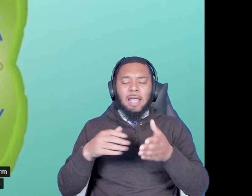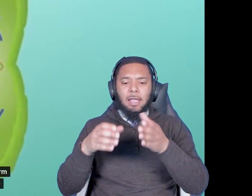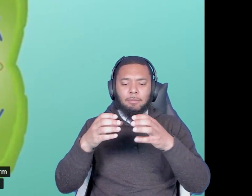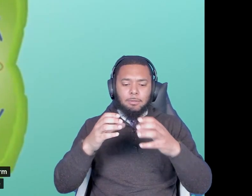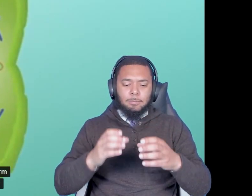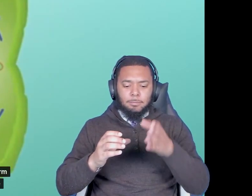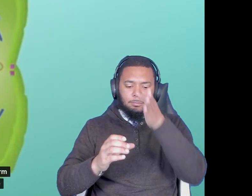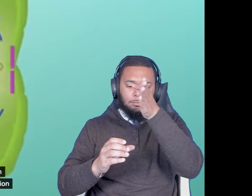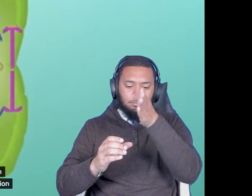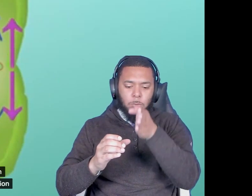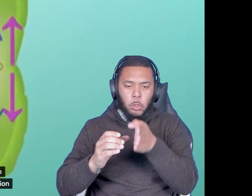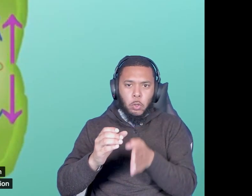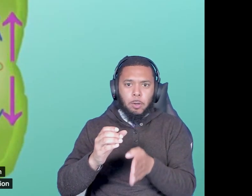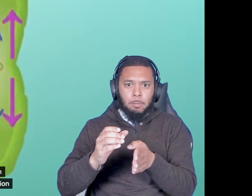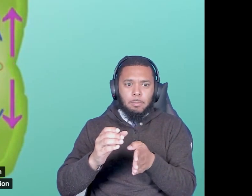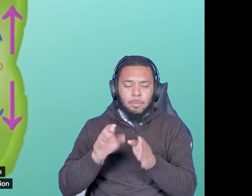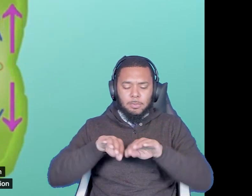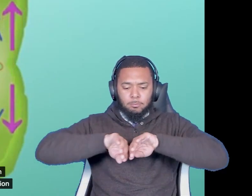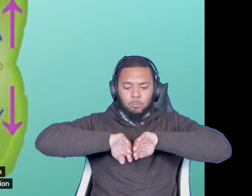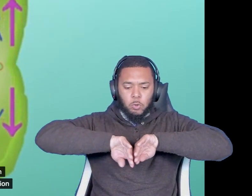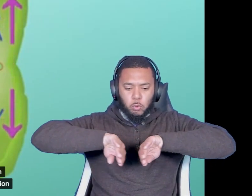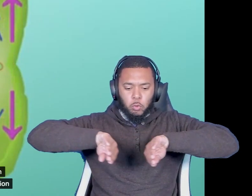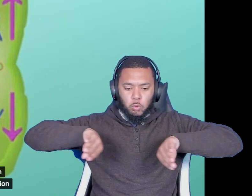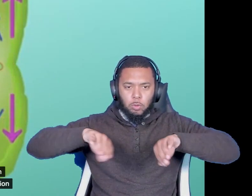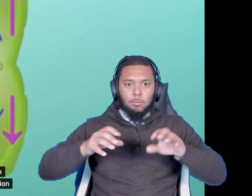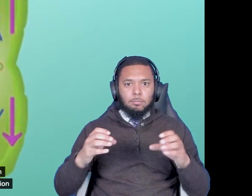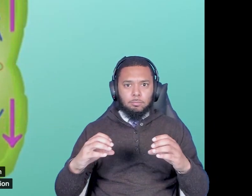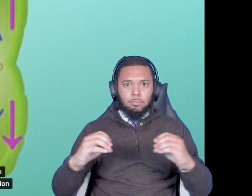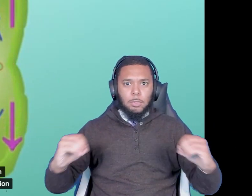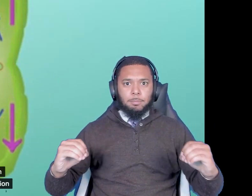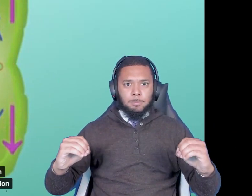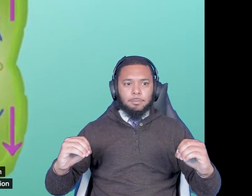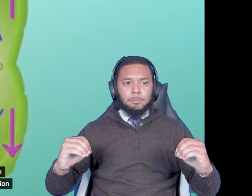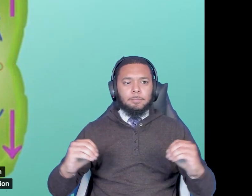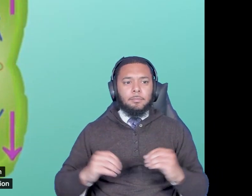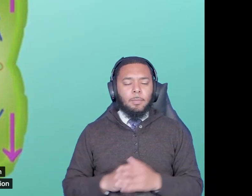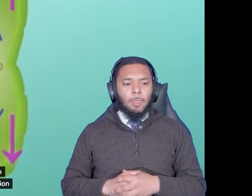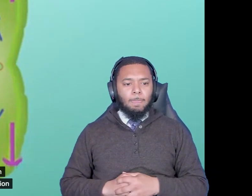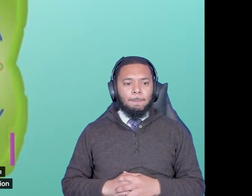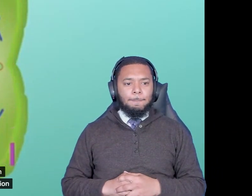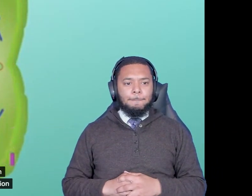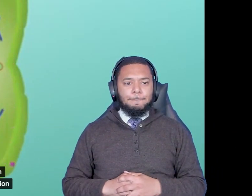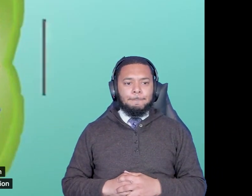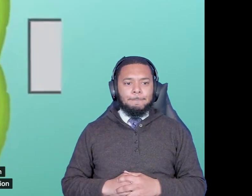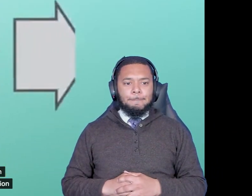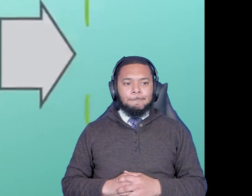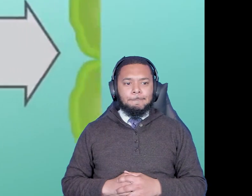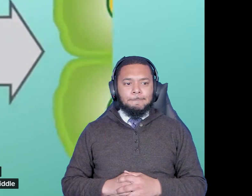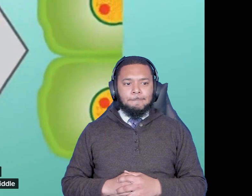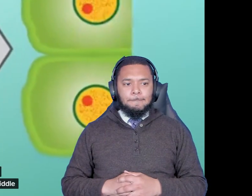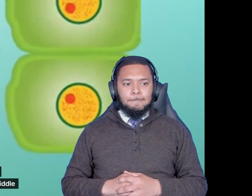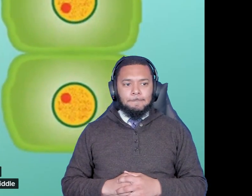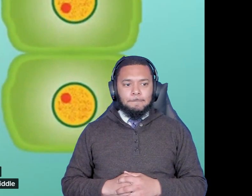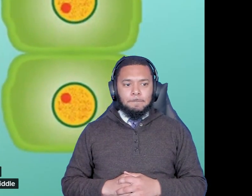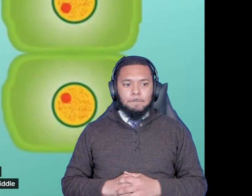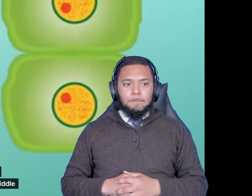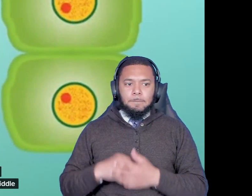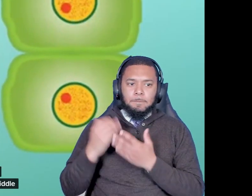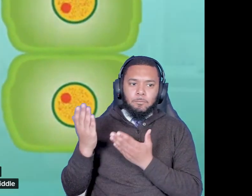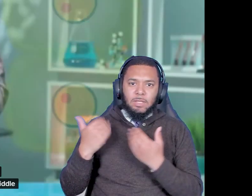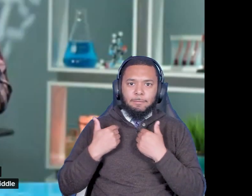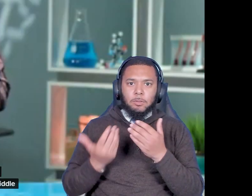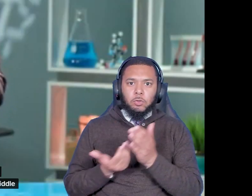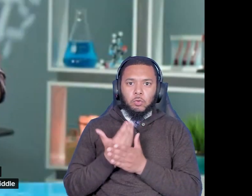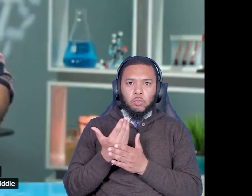plate right down the middle and push that cell in that direction and push that new cell in that direction, and wind up with two